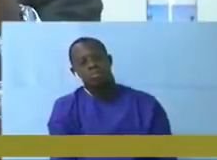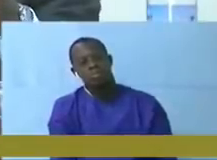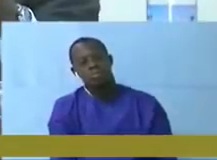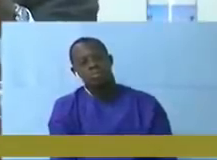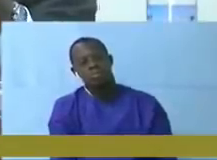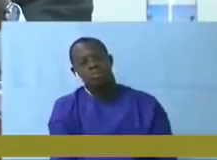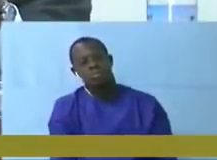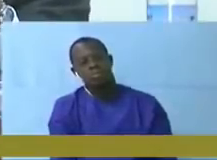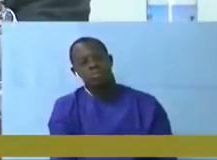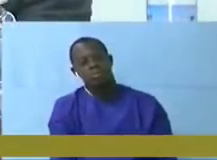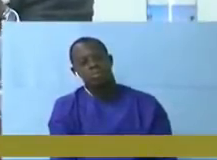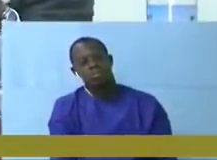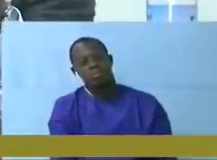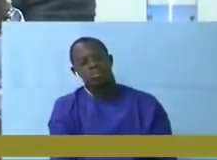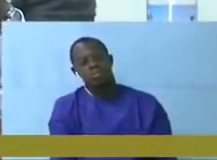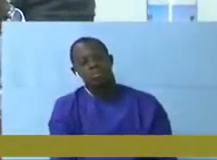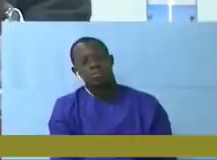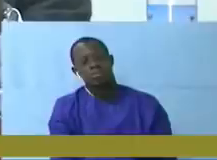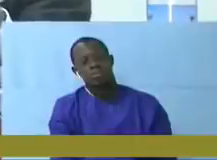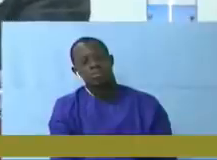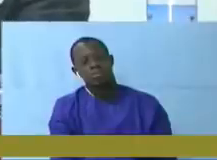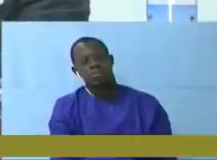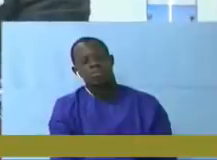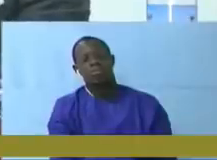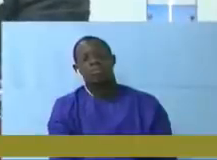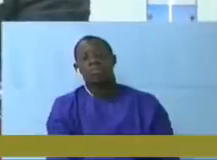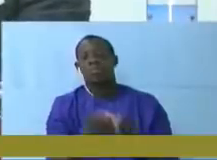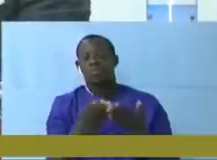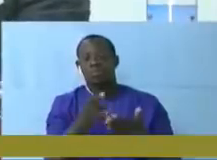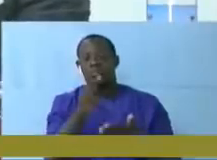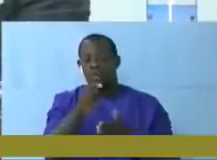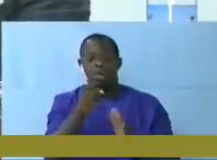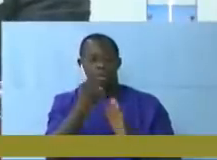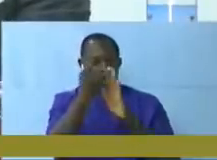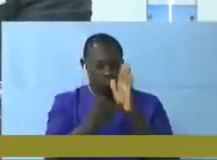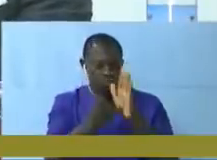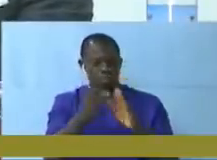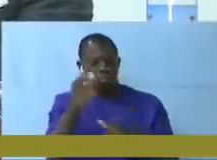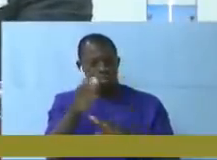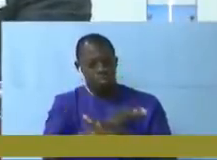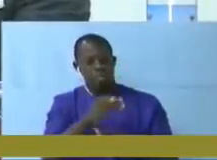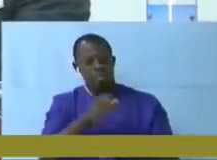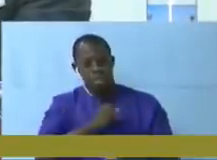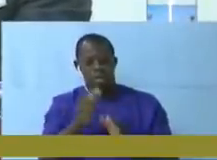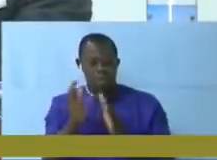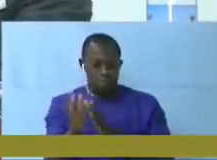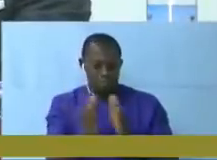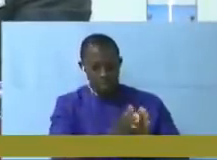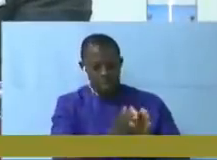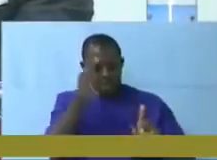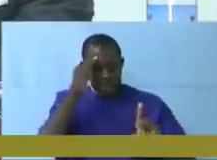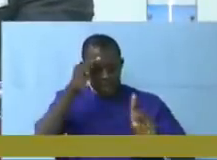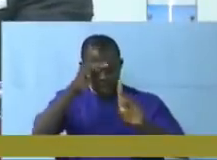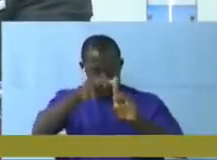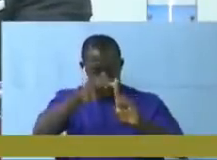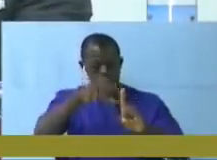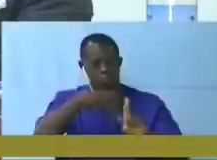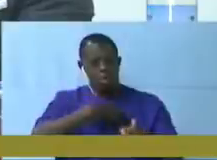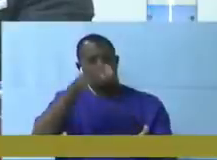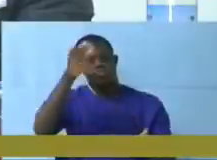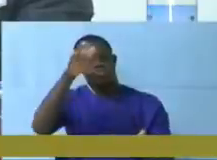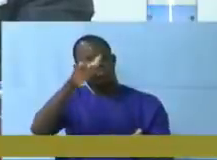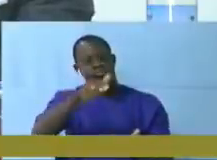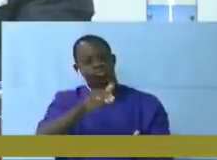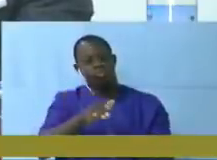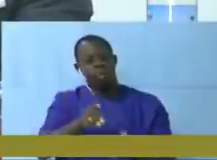this issue was also intended to reduce the power of the